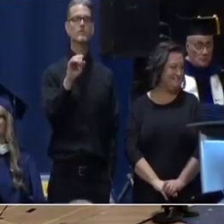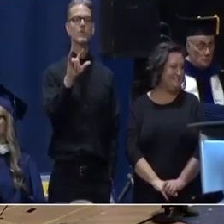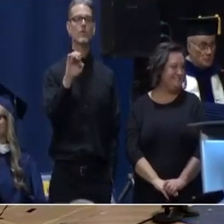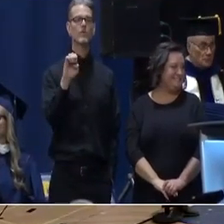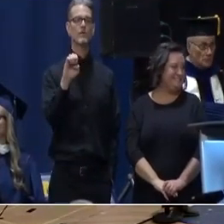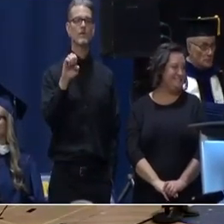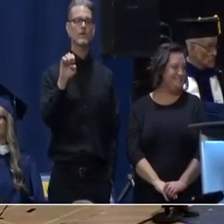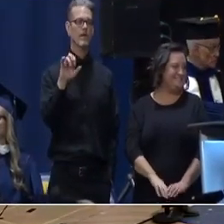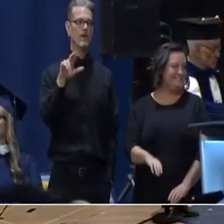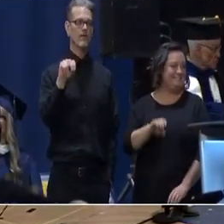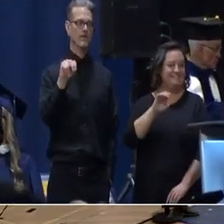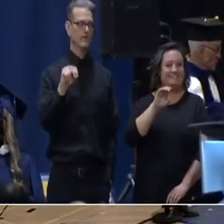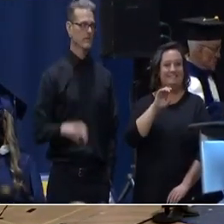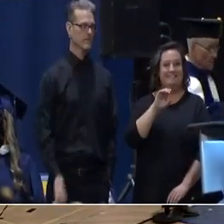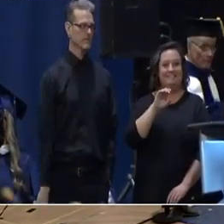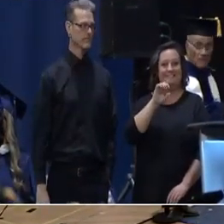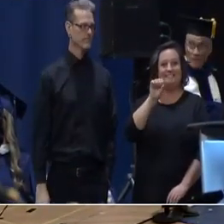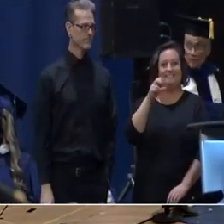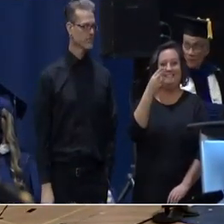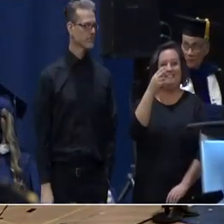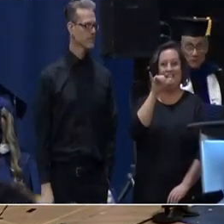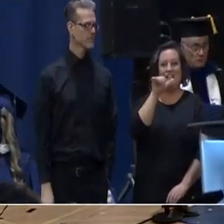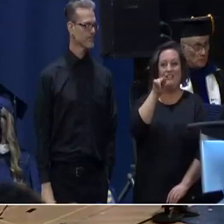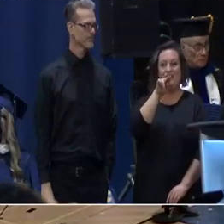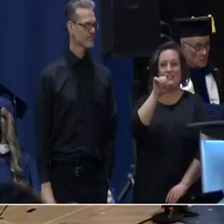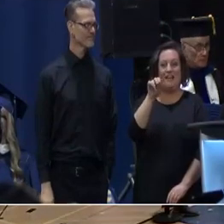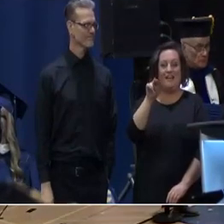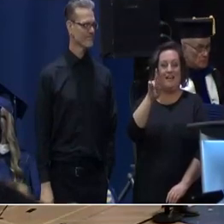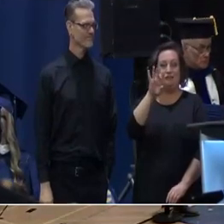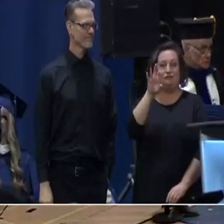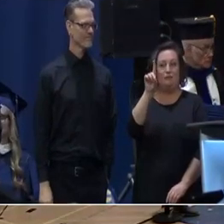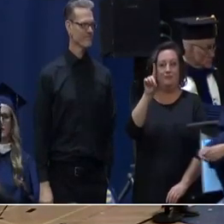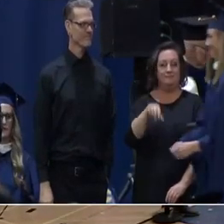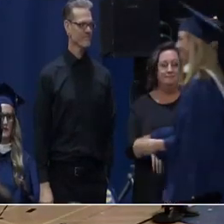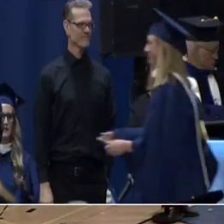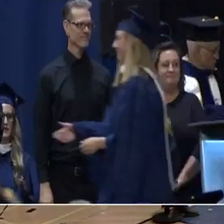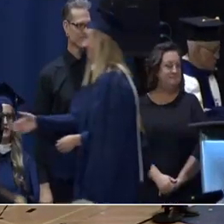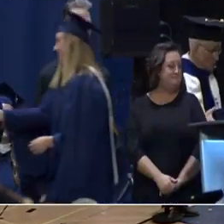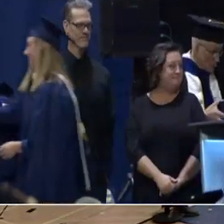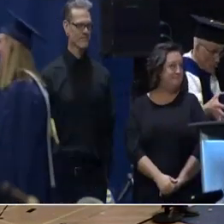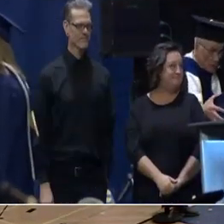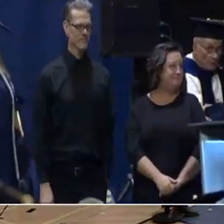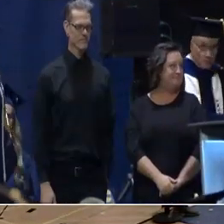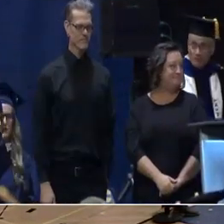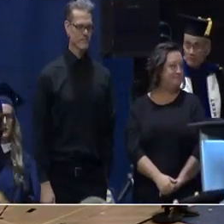Julie Aaron. Cheyenne Rude.